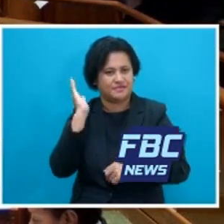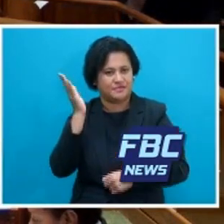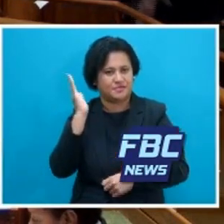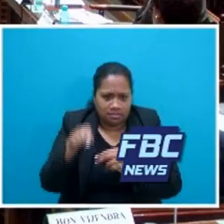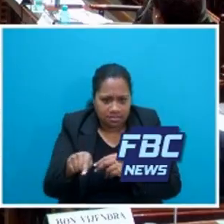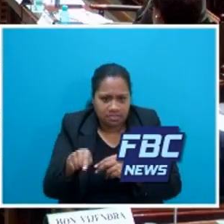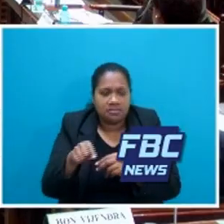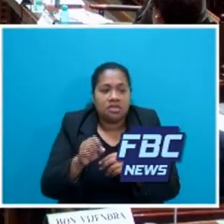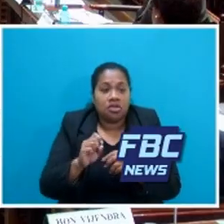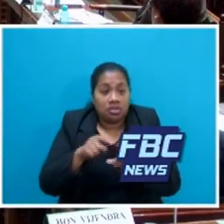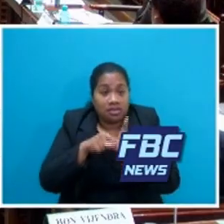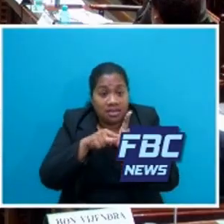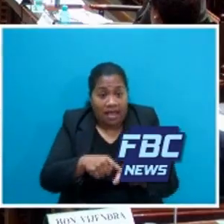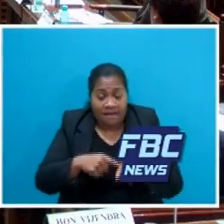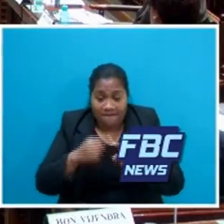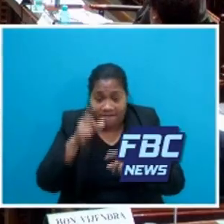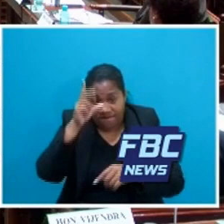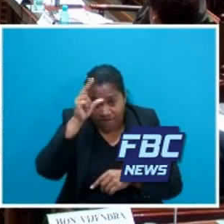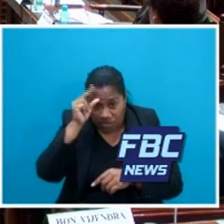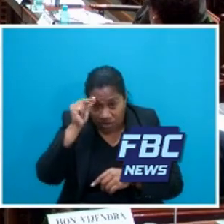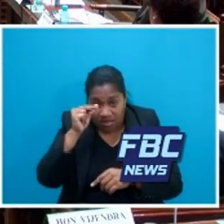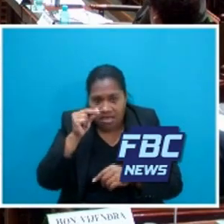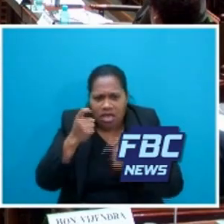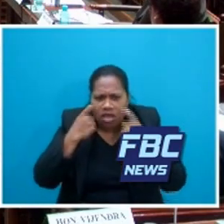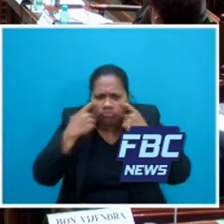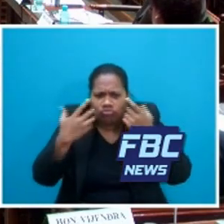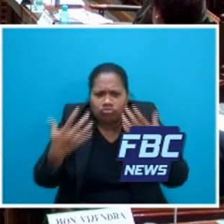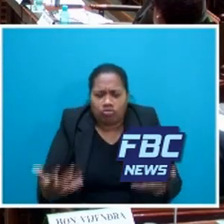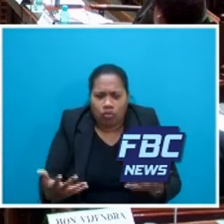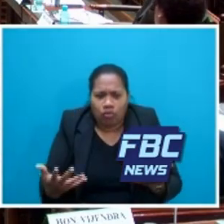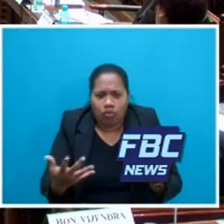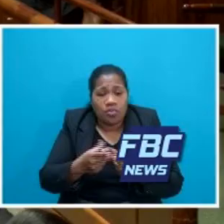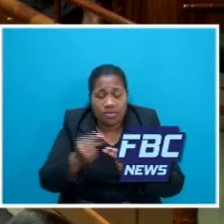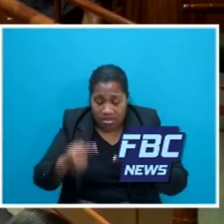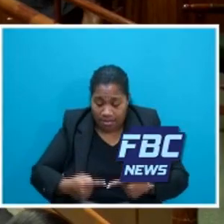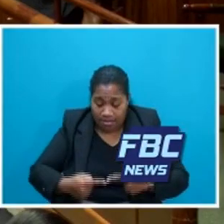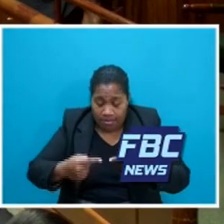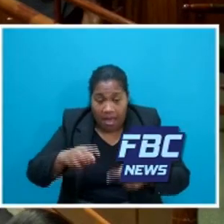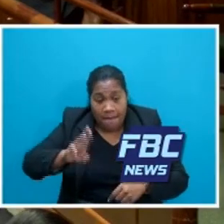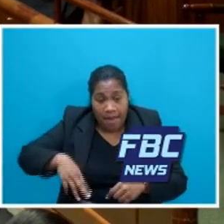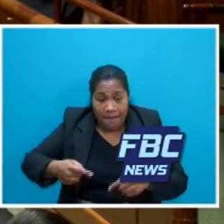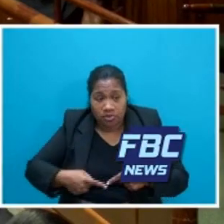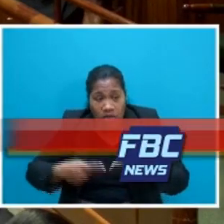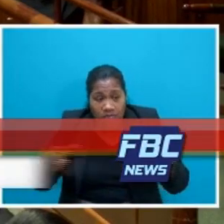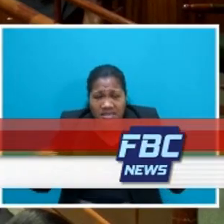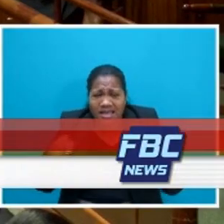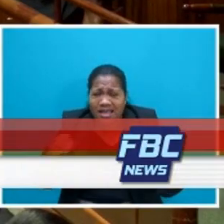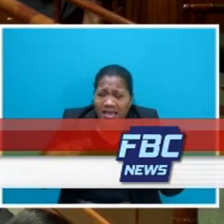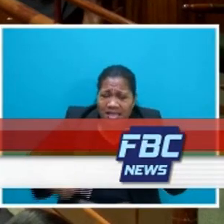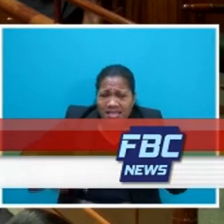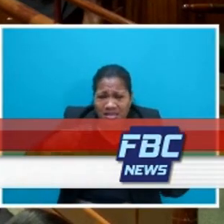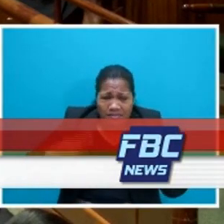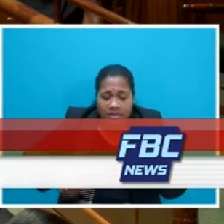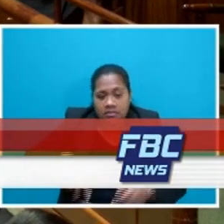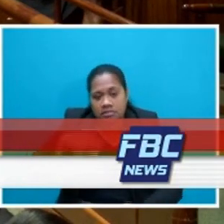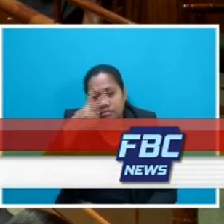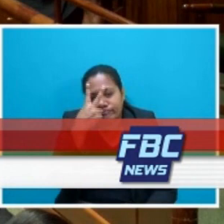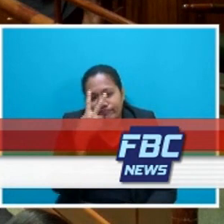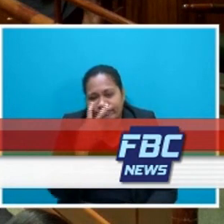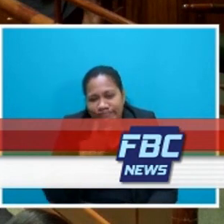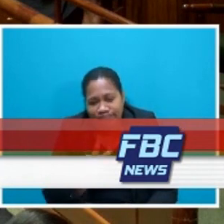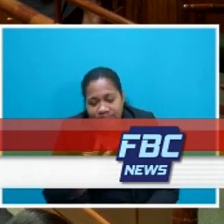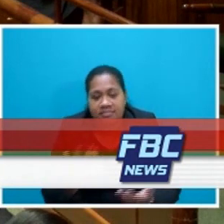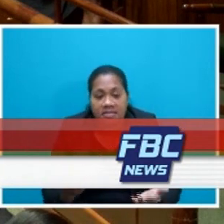opposition being told to wake up to certain realities. Those old debates are over. You cannot